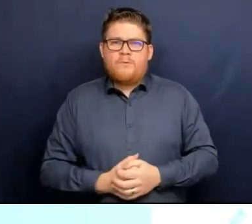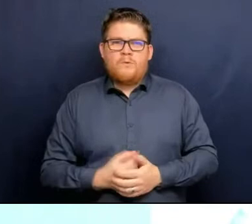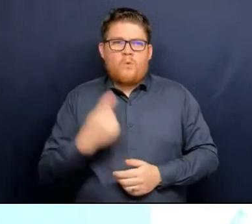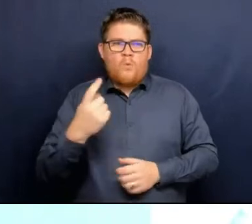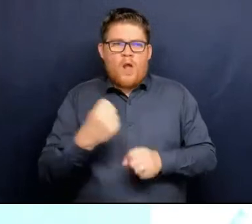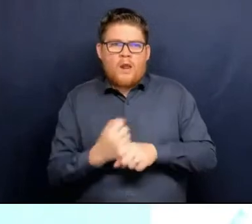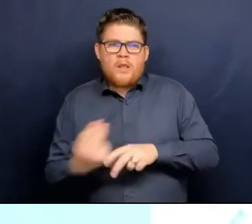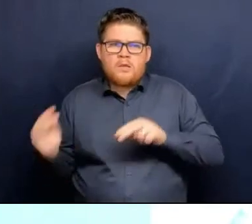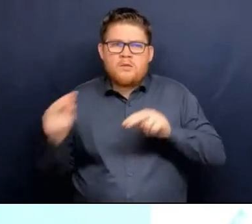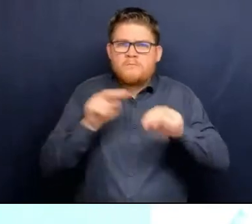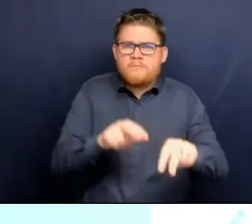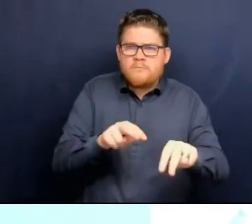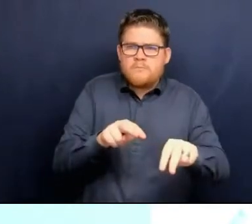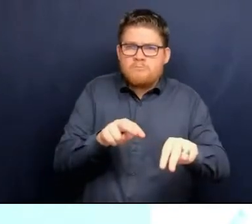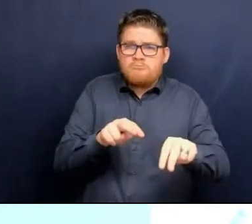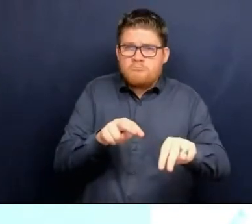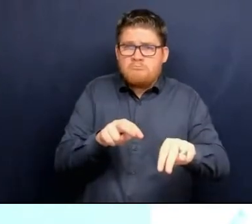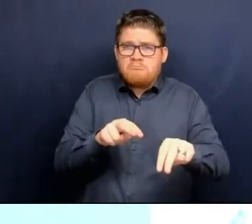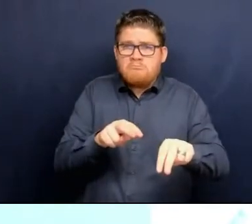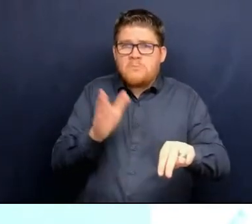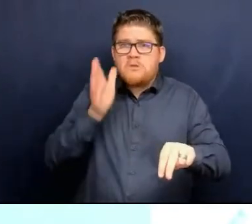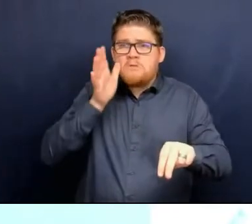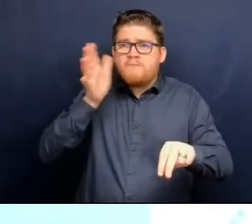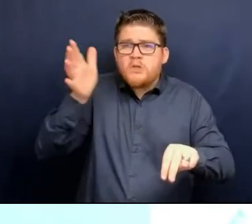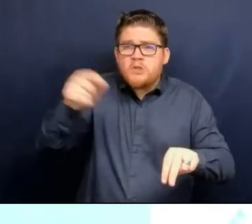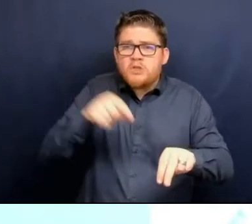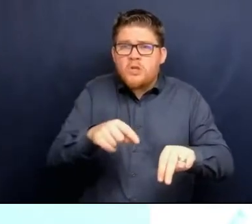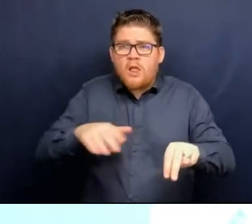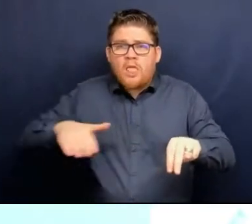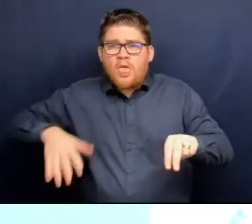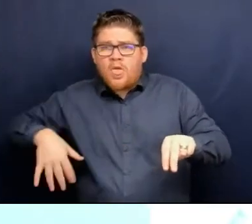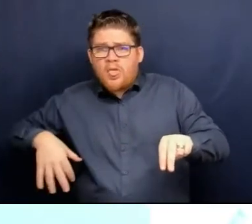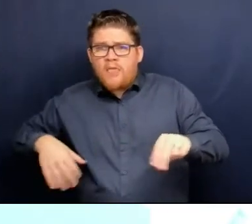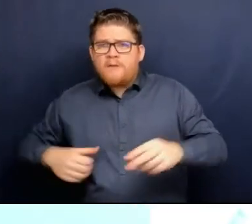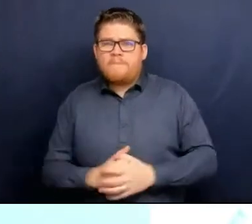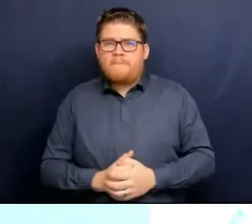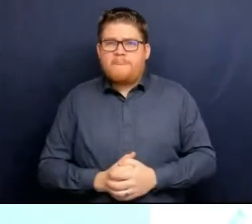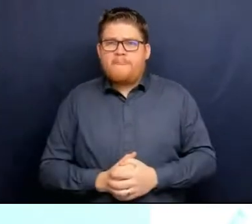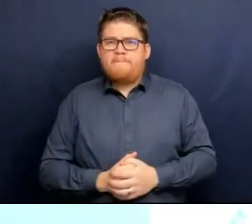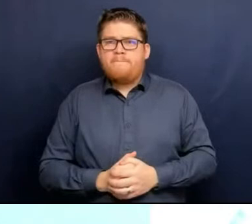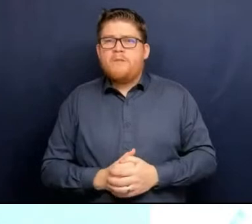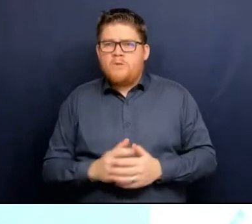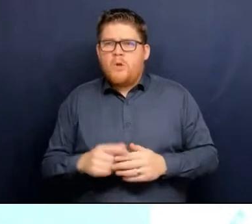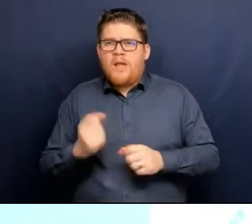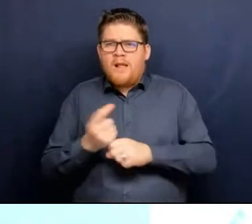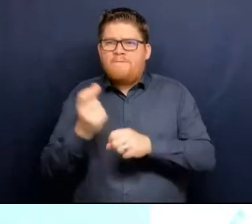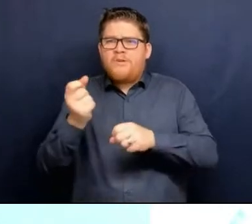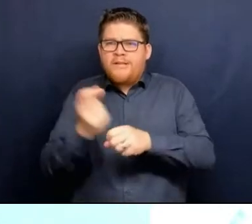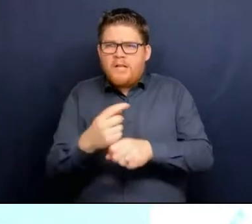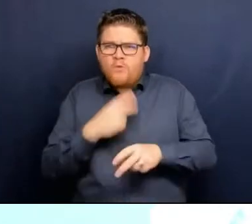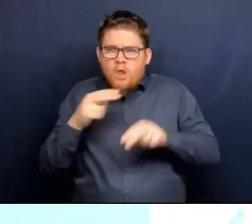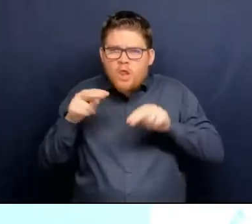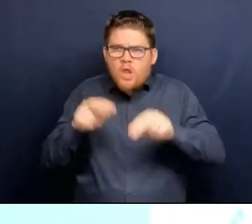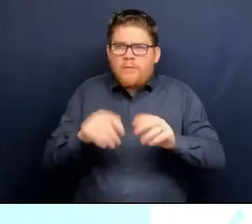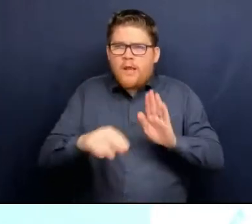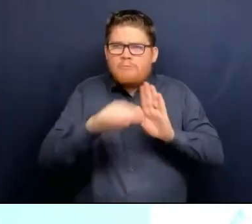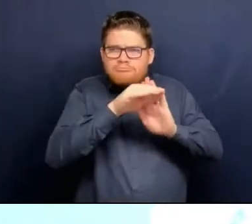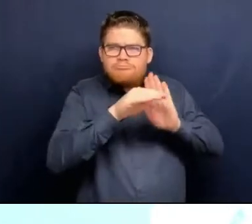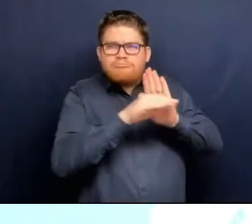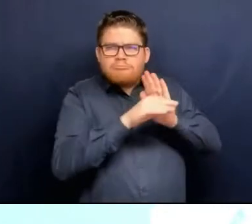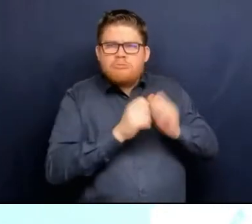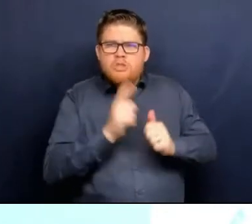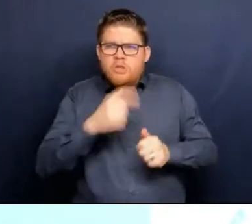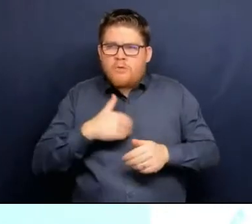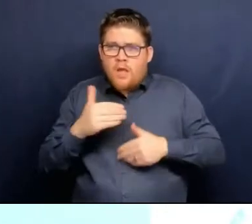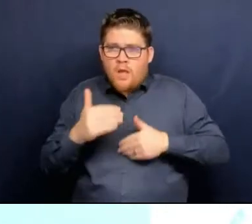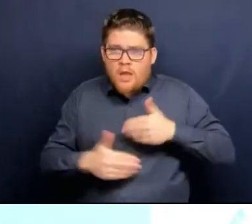to be so transformational that we'll get a good start, as the Premier said, but no one will ever think we could finally conclude. Others will be